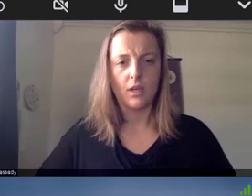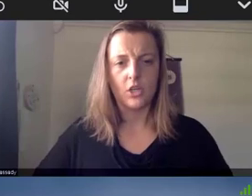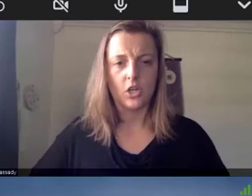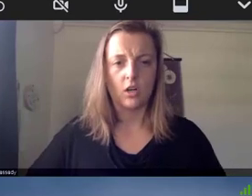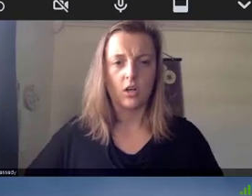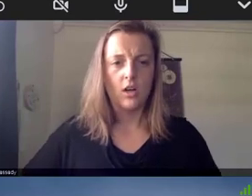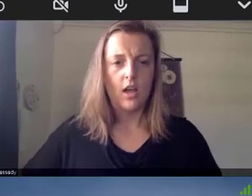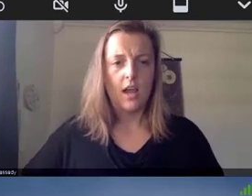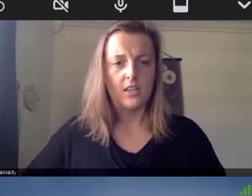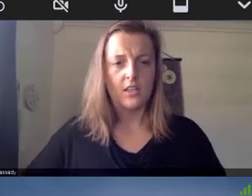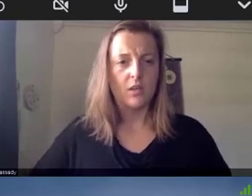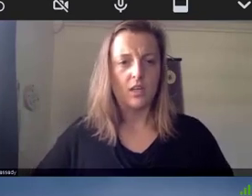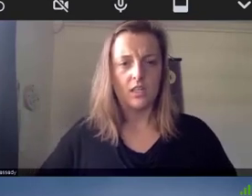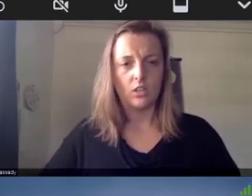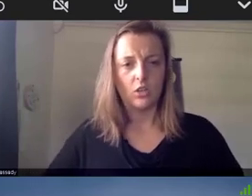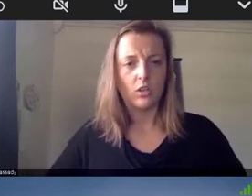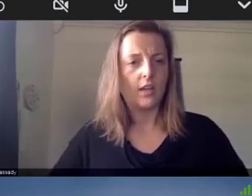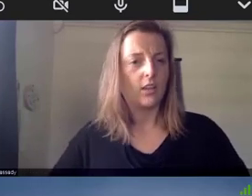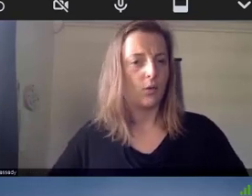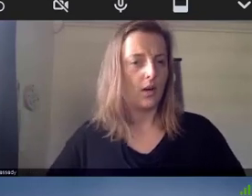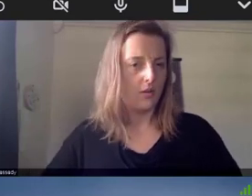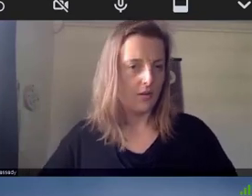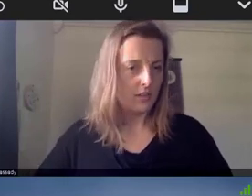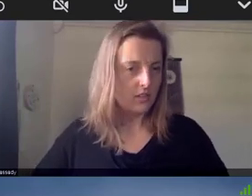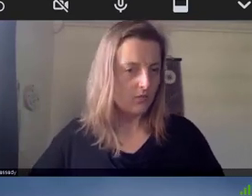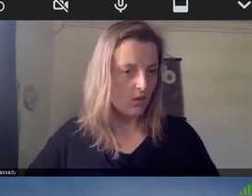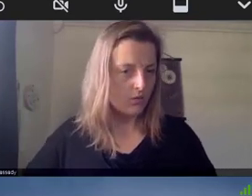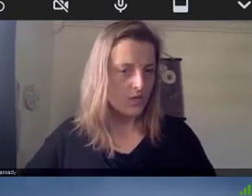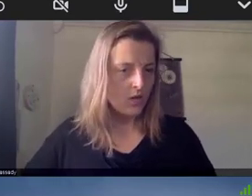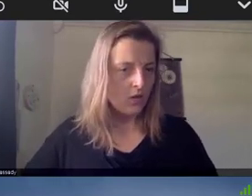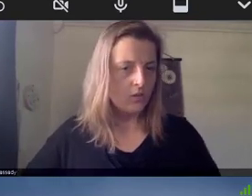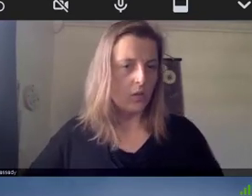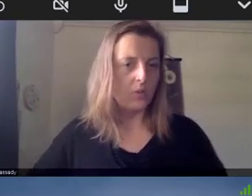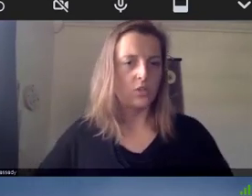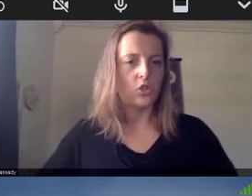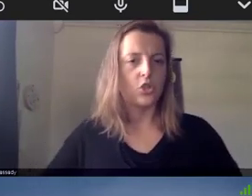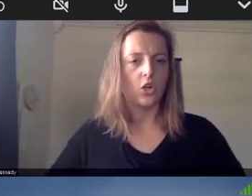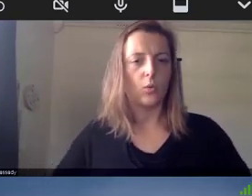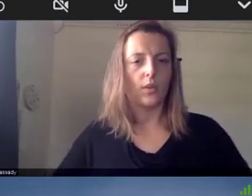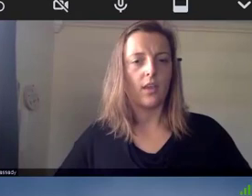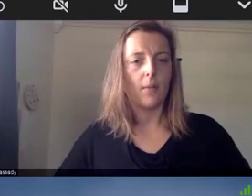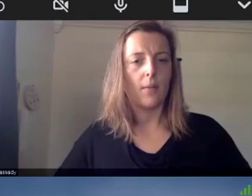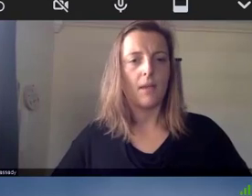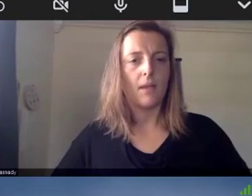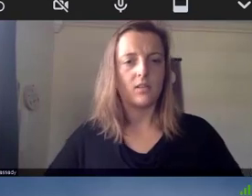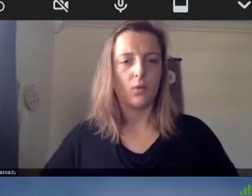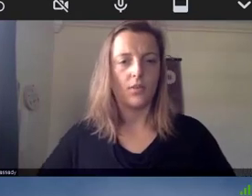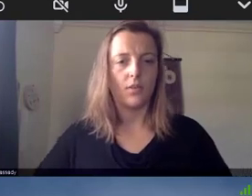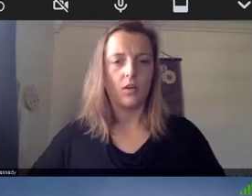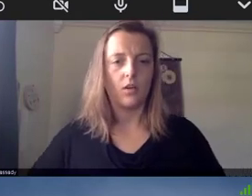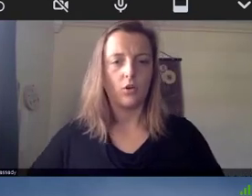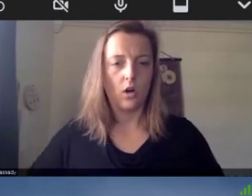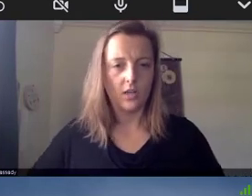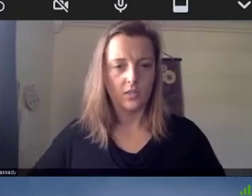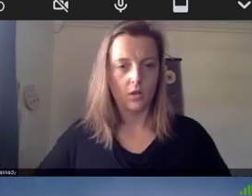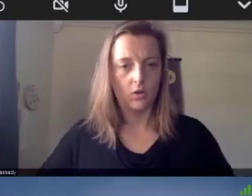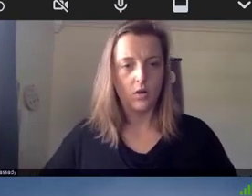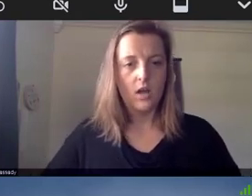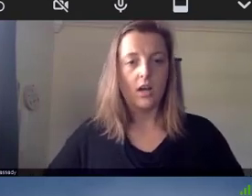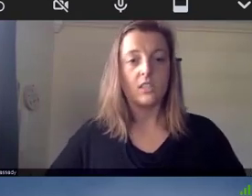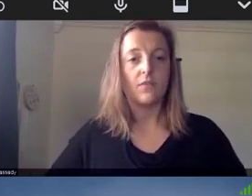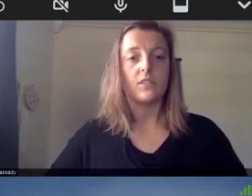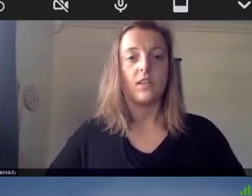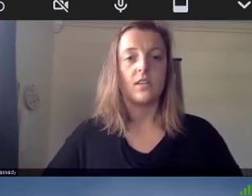I looked at the picture, and to me, it didn't look like there were any fins involved. So I wasn't sure what that meant with the cross